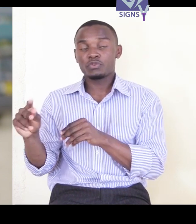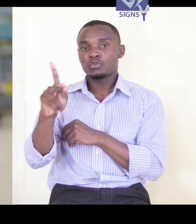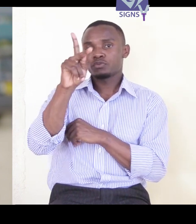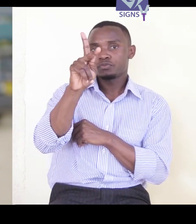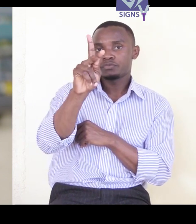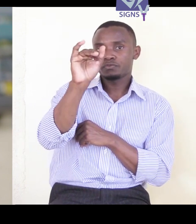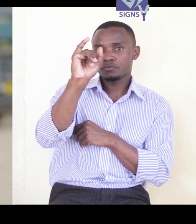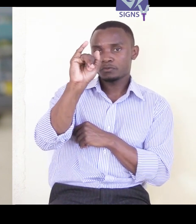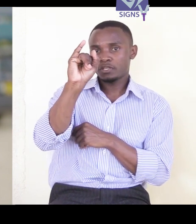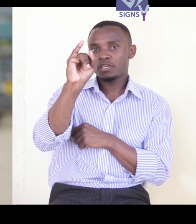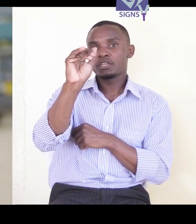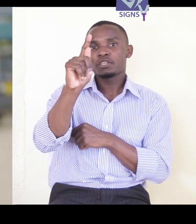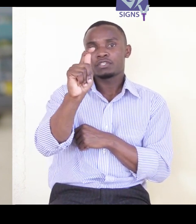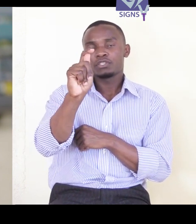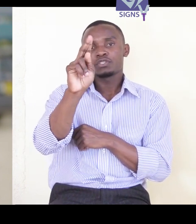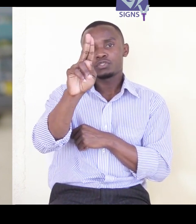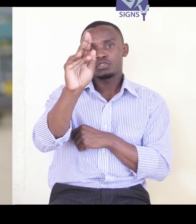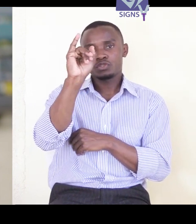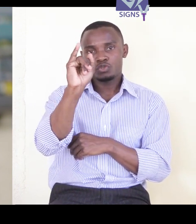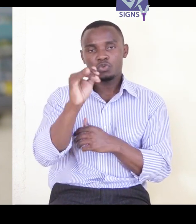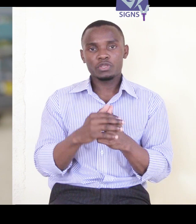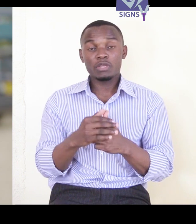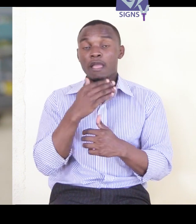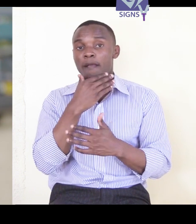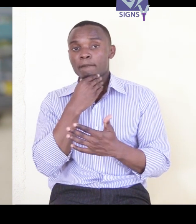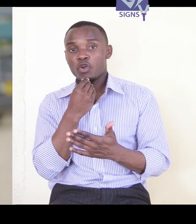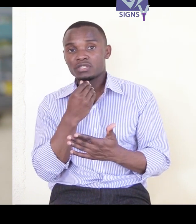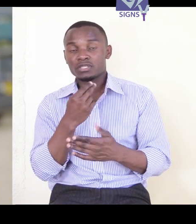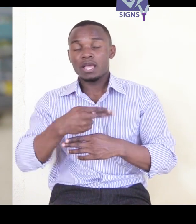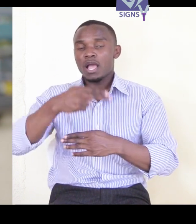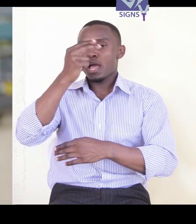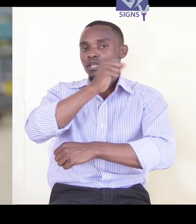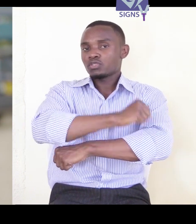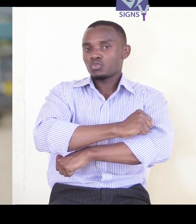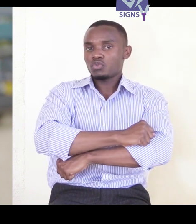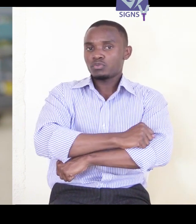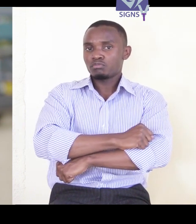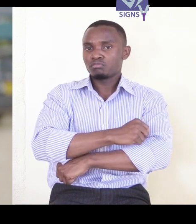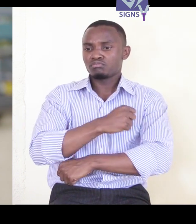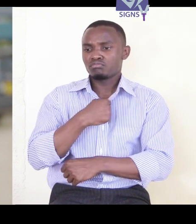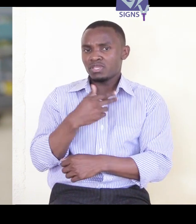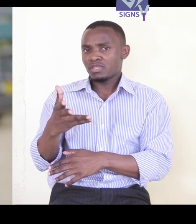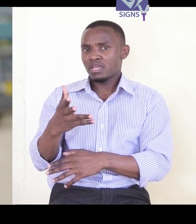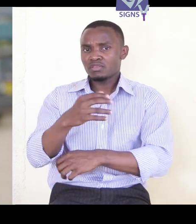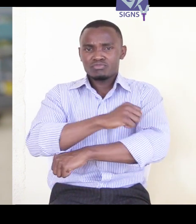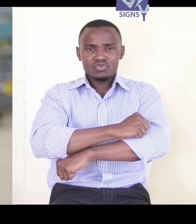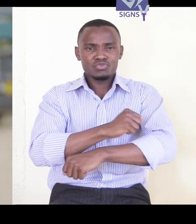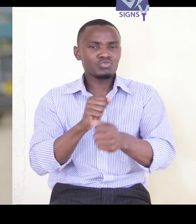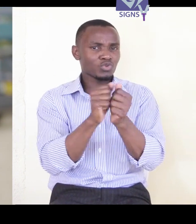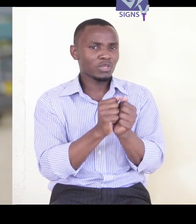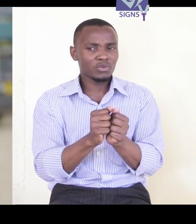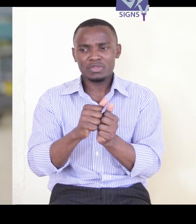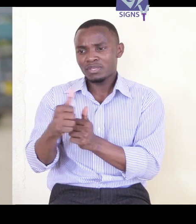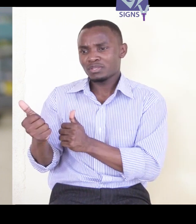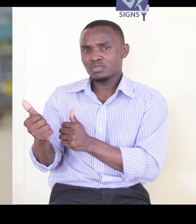to Kitui Boys High School, where I schooled with the students who are fully